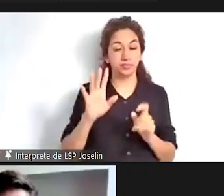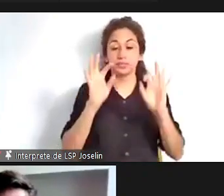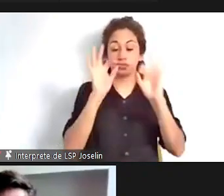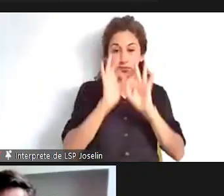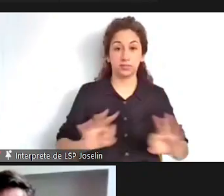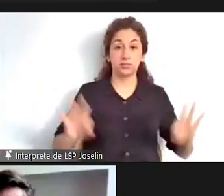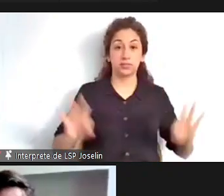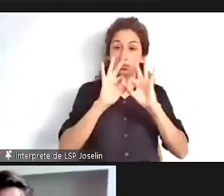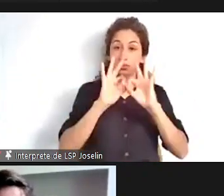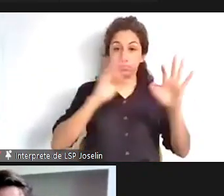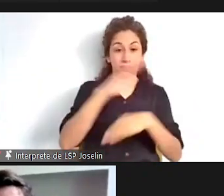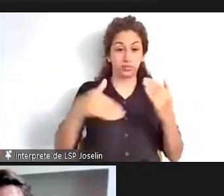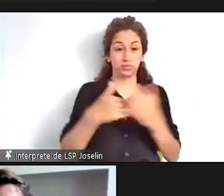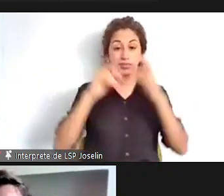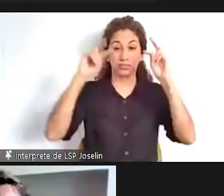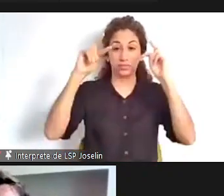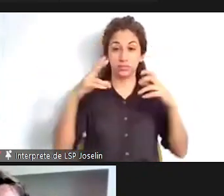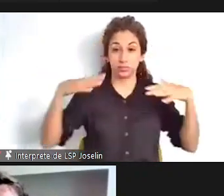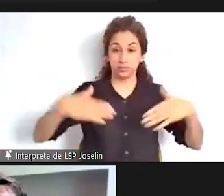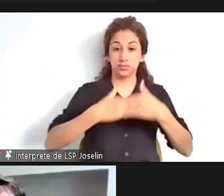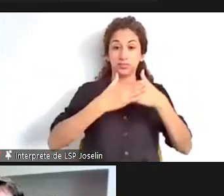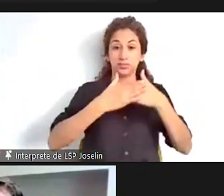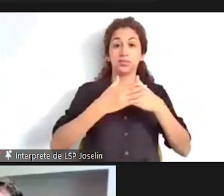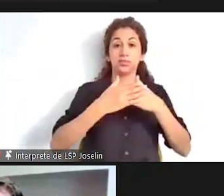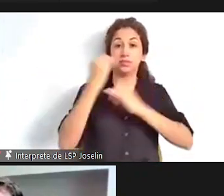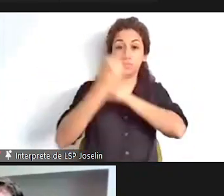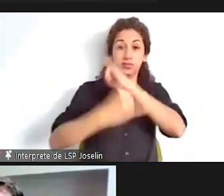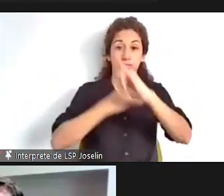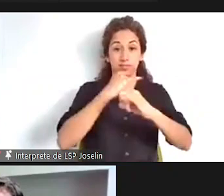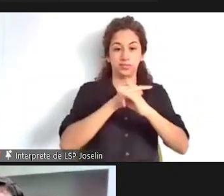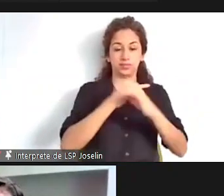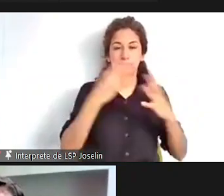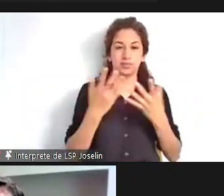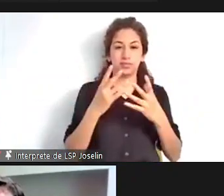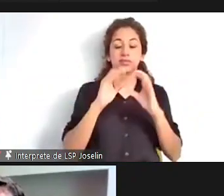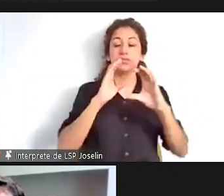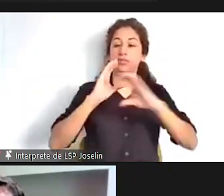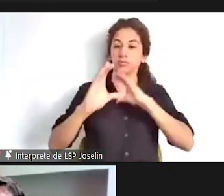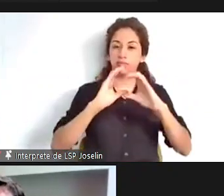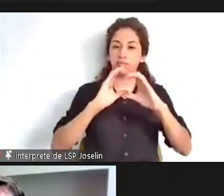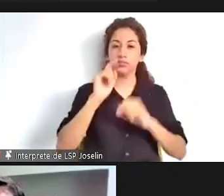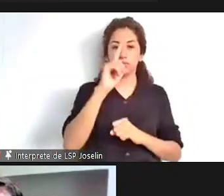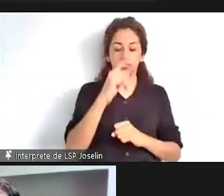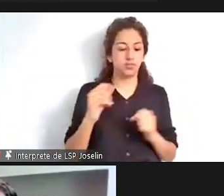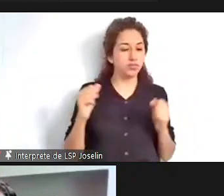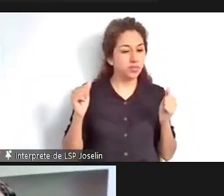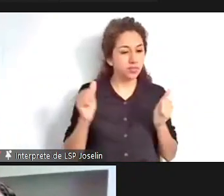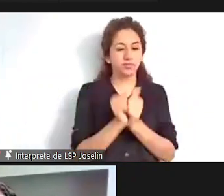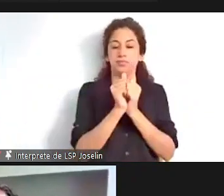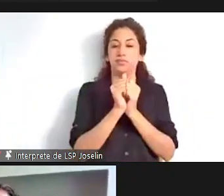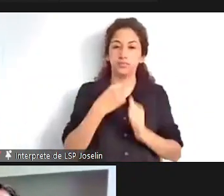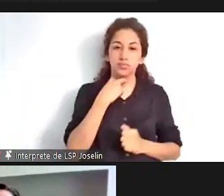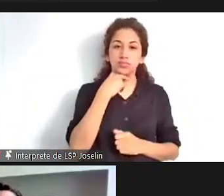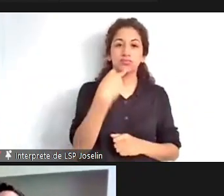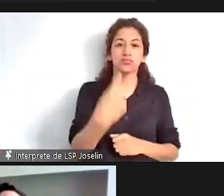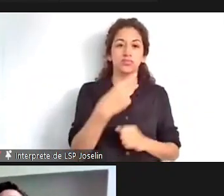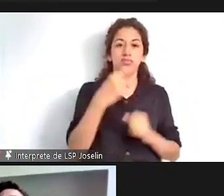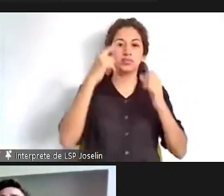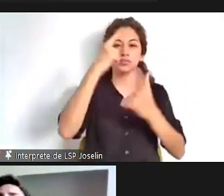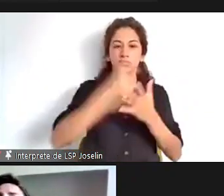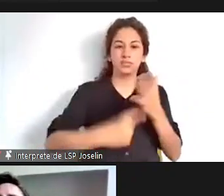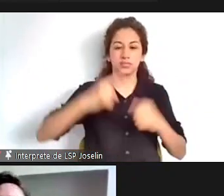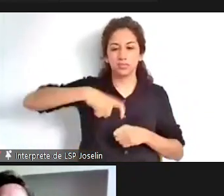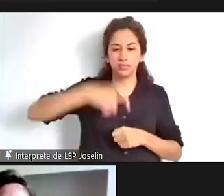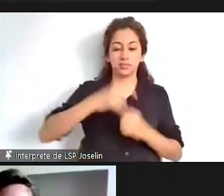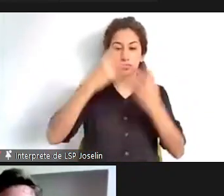very important right now i know that is a partnership with international organization is that to speak with one voice on what